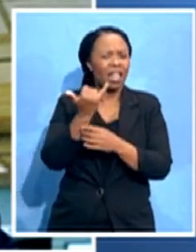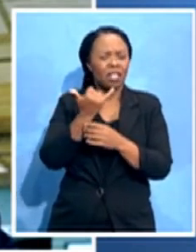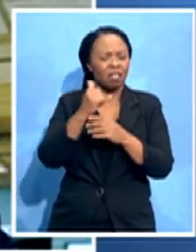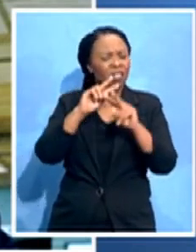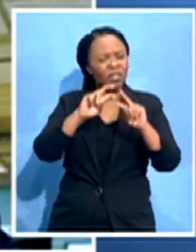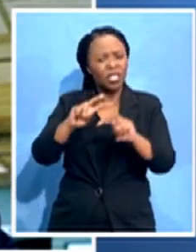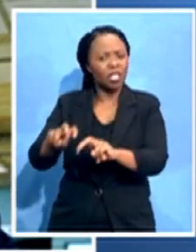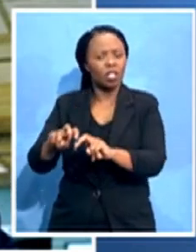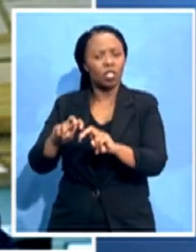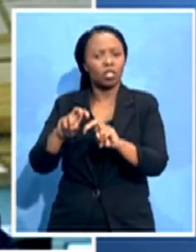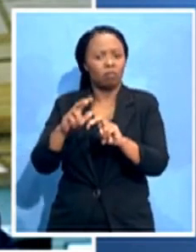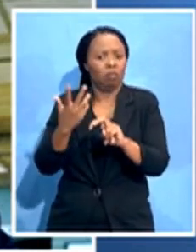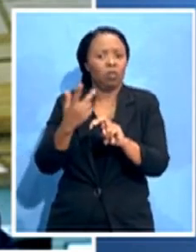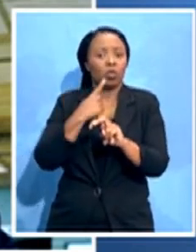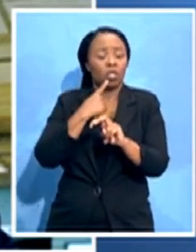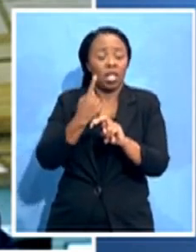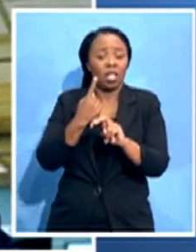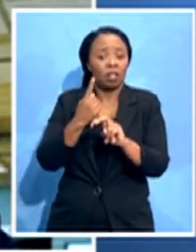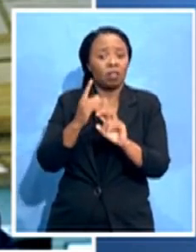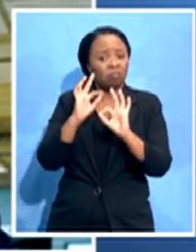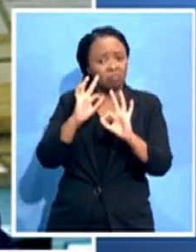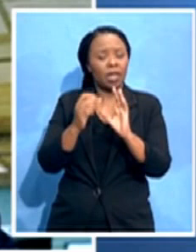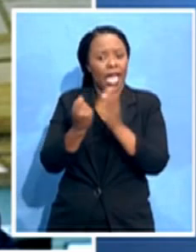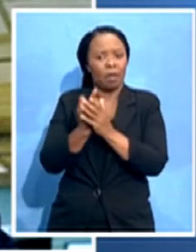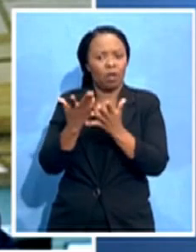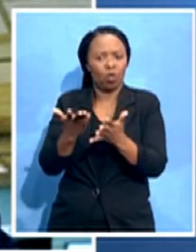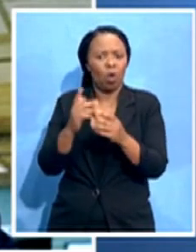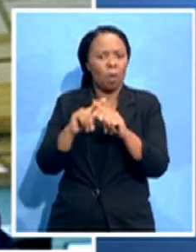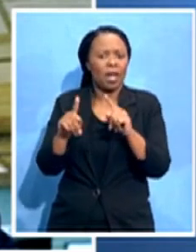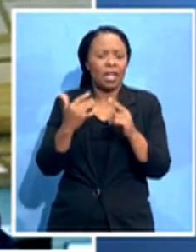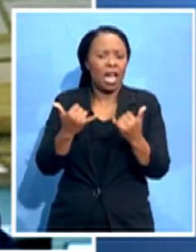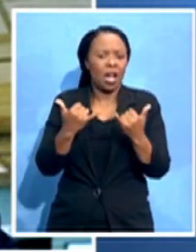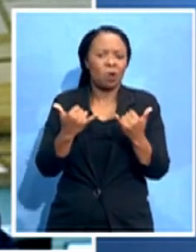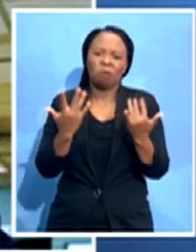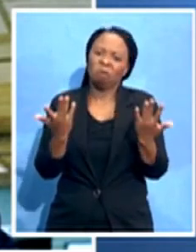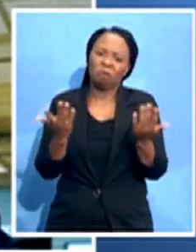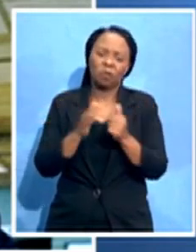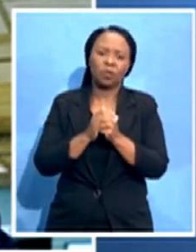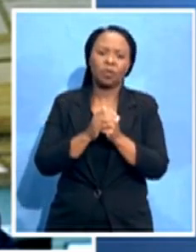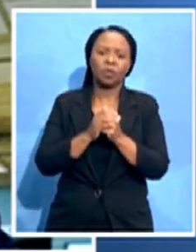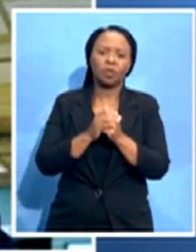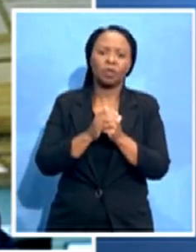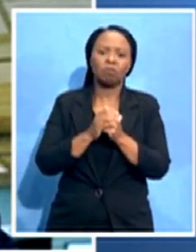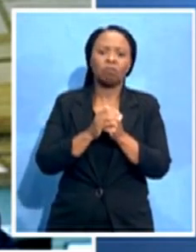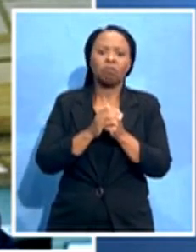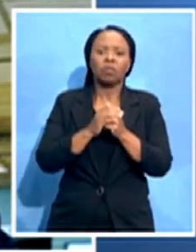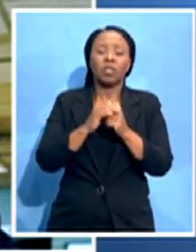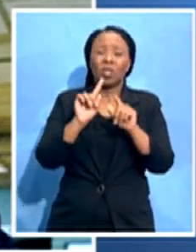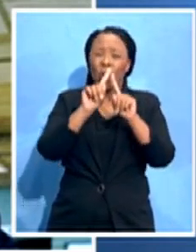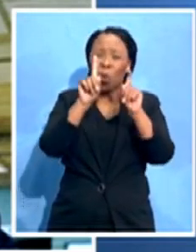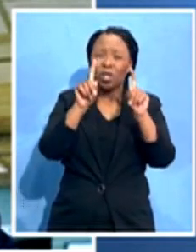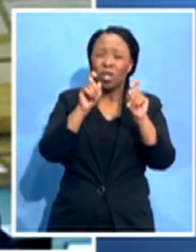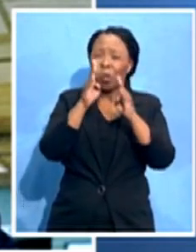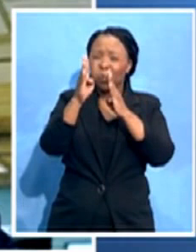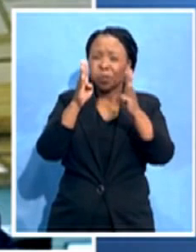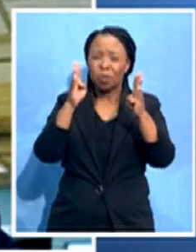happens, So those kind of lingering questions in terms of what this animal is